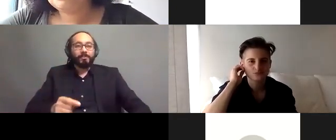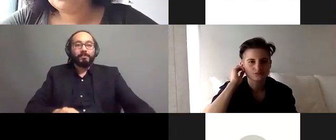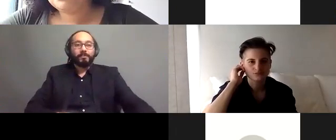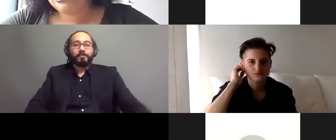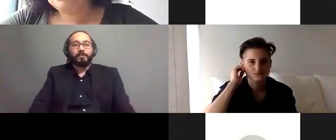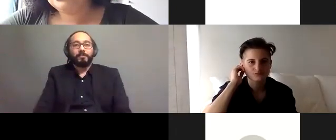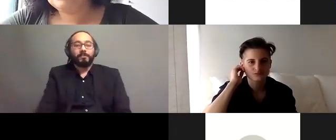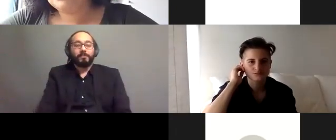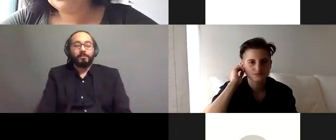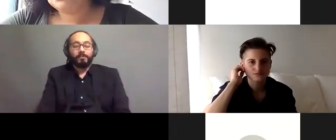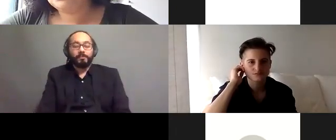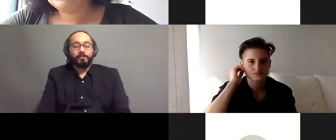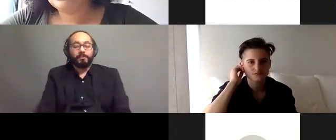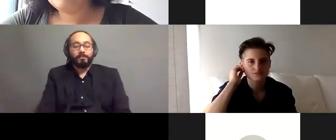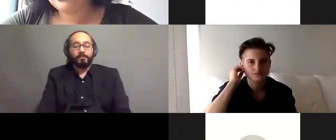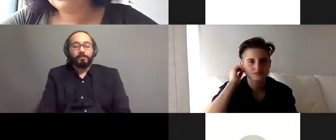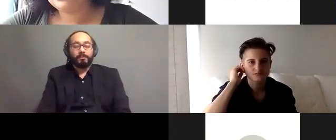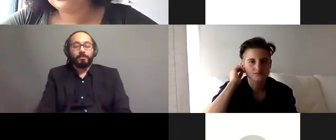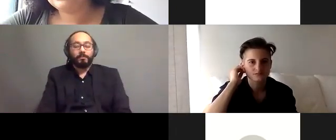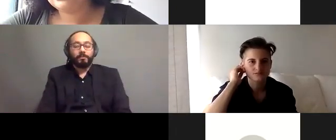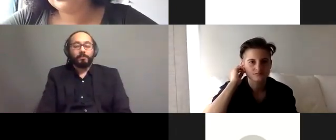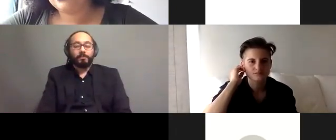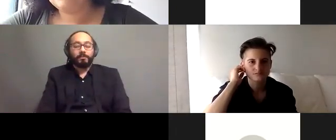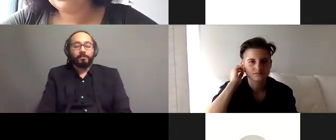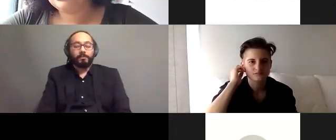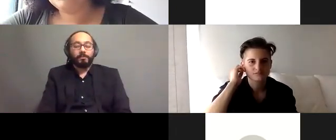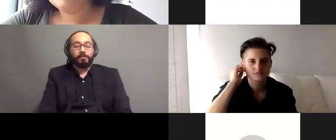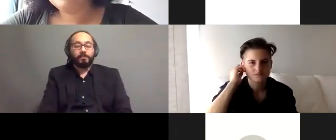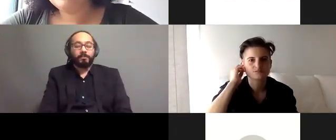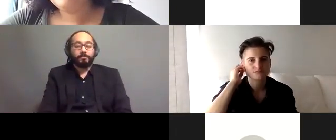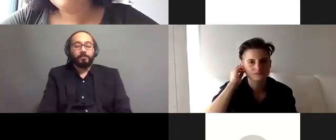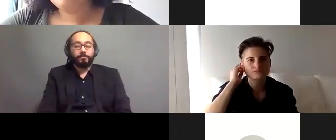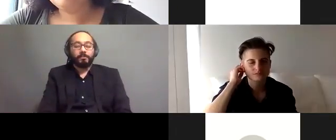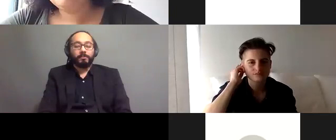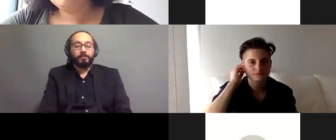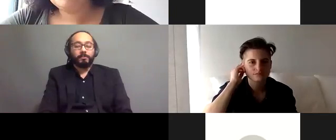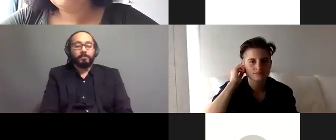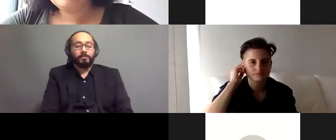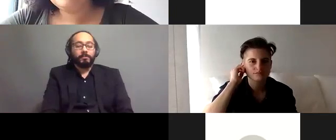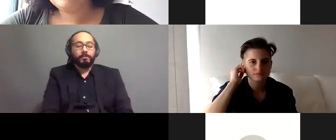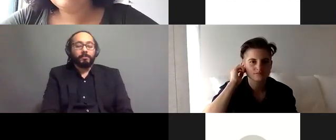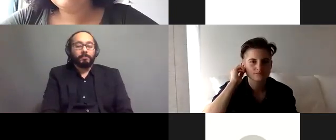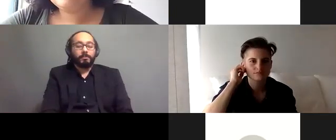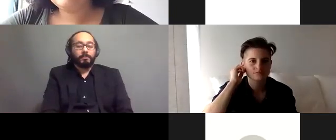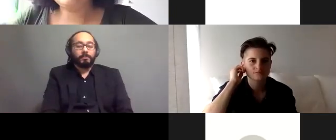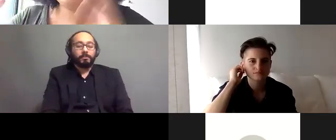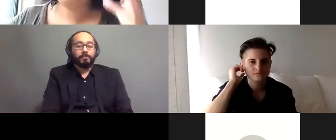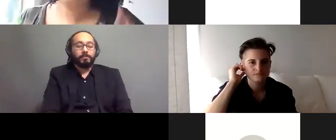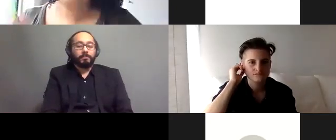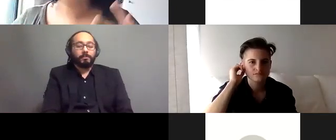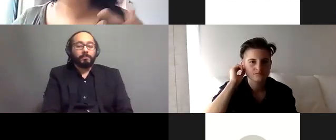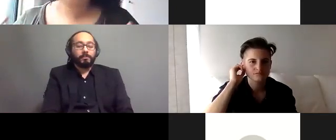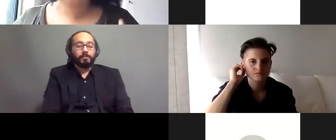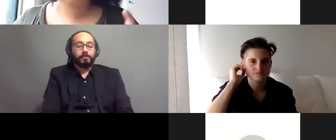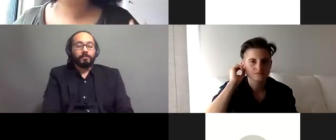I would be very happy for the world to come back so I can just like have that time. I miss like the connection of